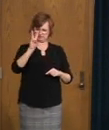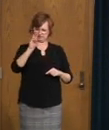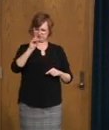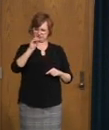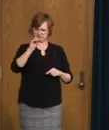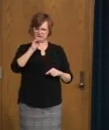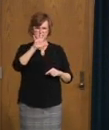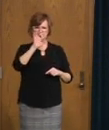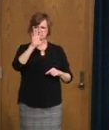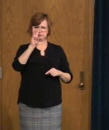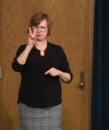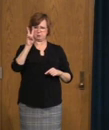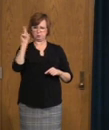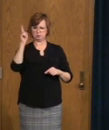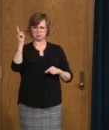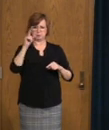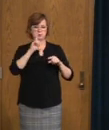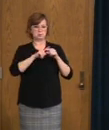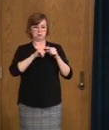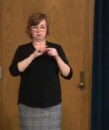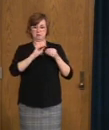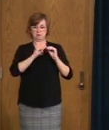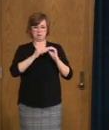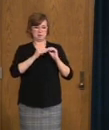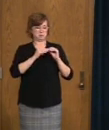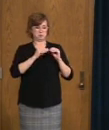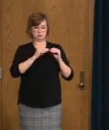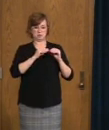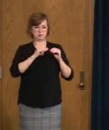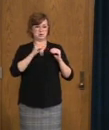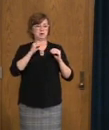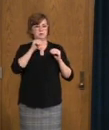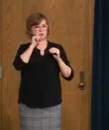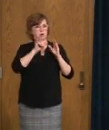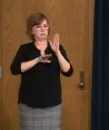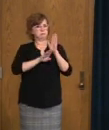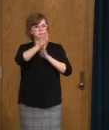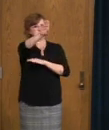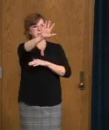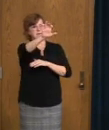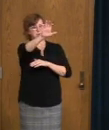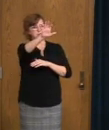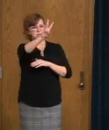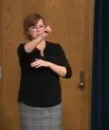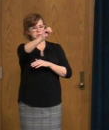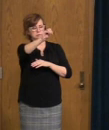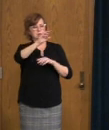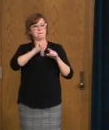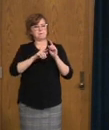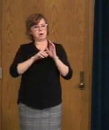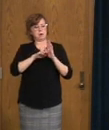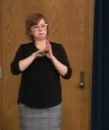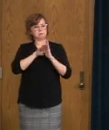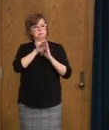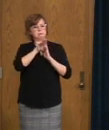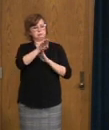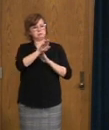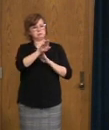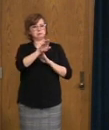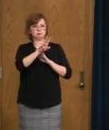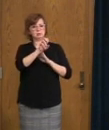I noticed that both of you stressed that we are not out of the woods yet, and even though our case numbers have plateaued, it's not time to drop the guard.